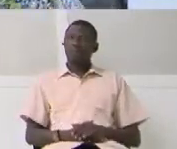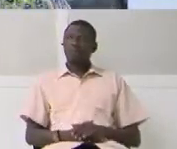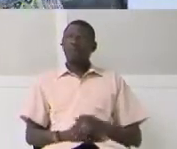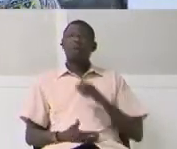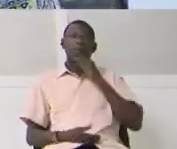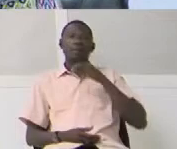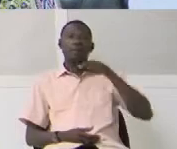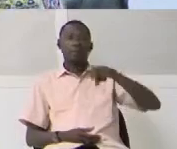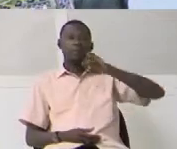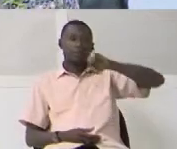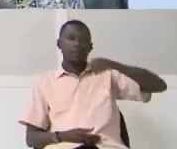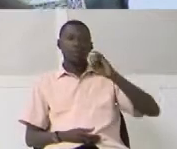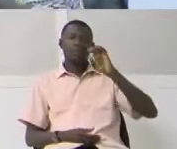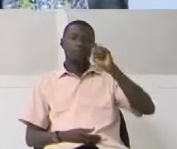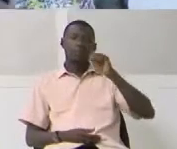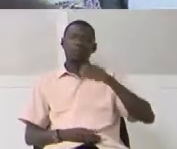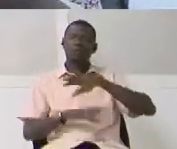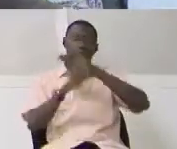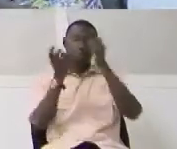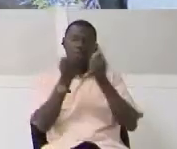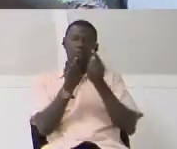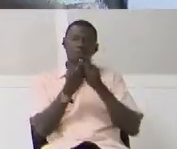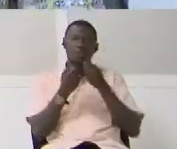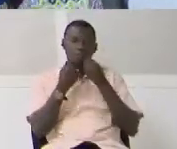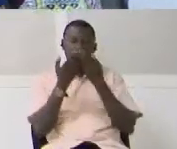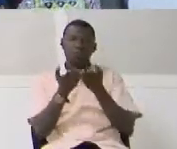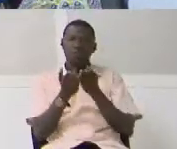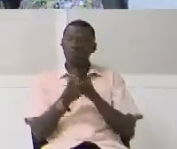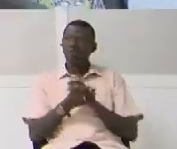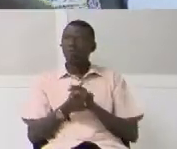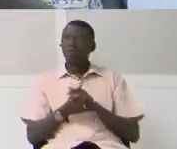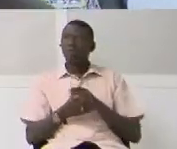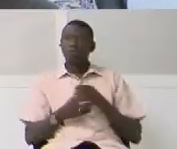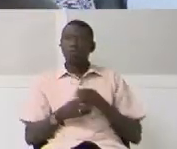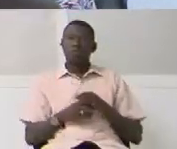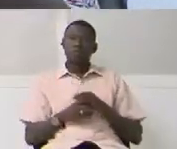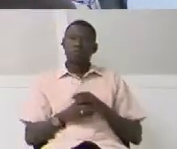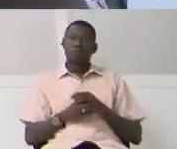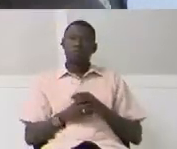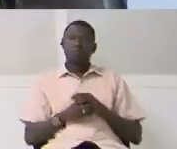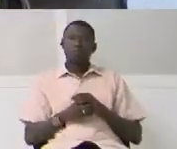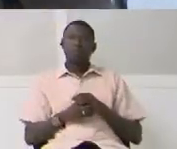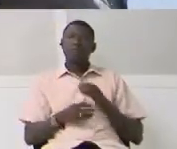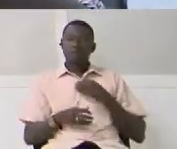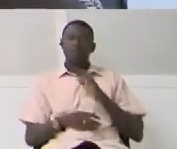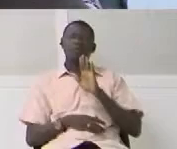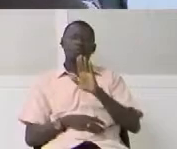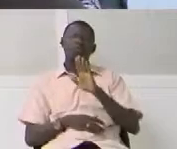Mr. Njai, all the things you are saying are quite important for national politics.